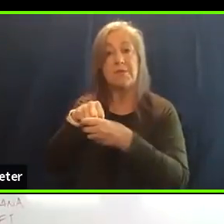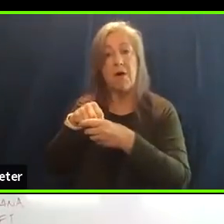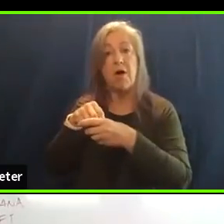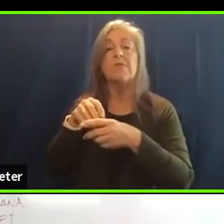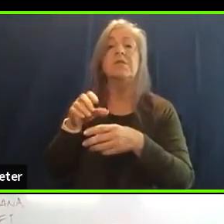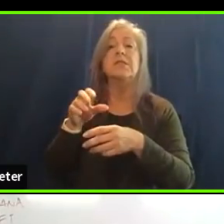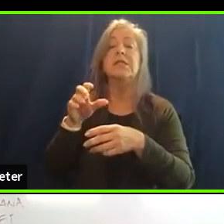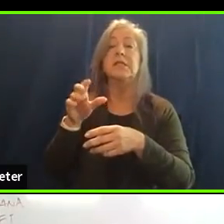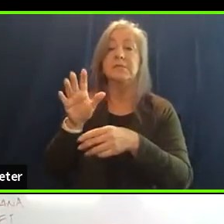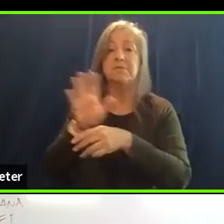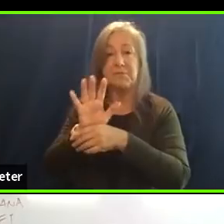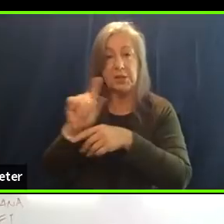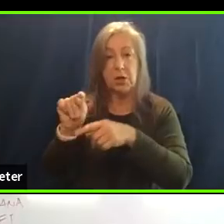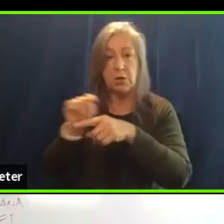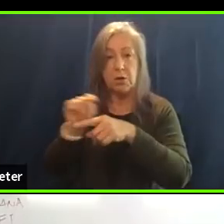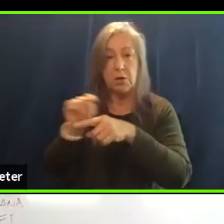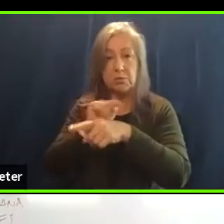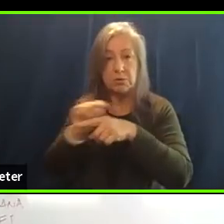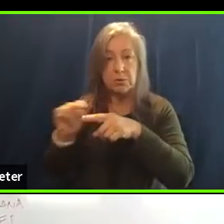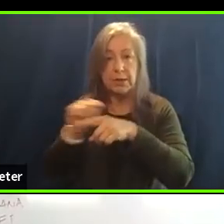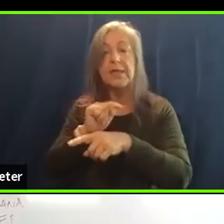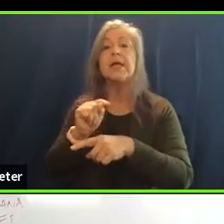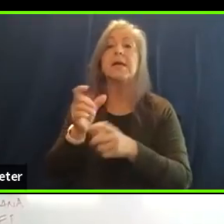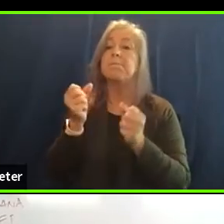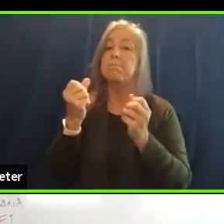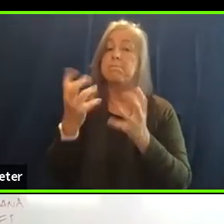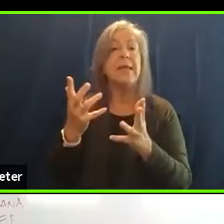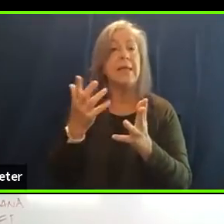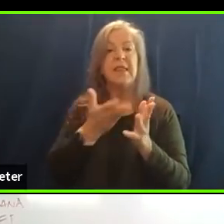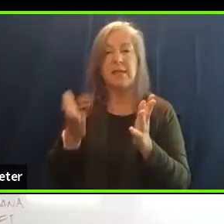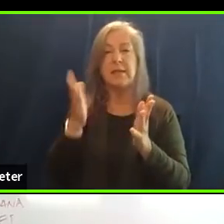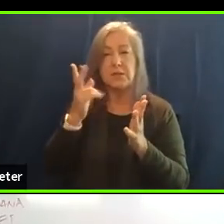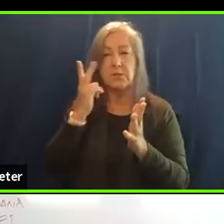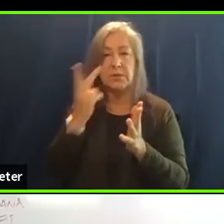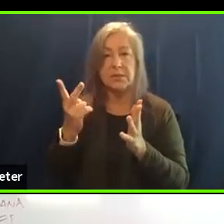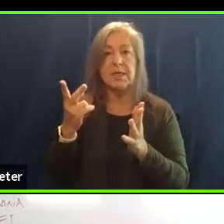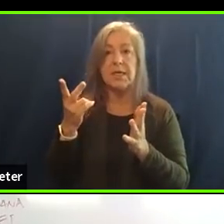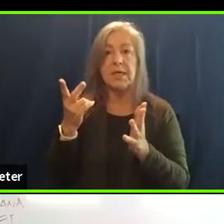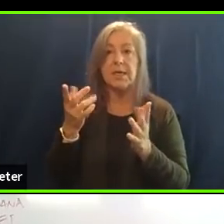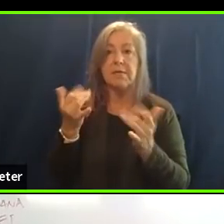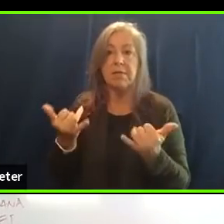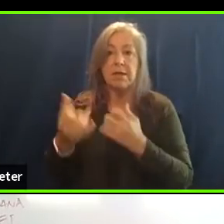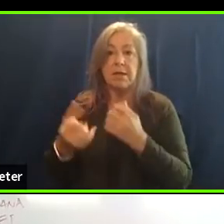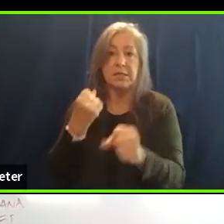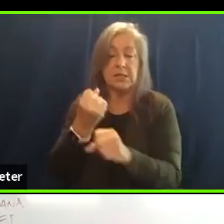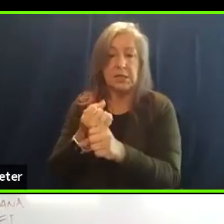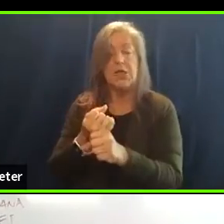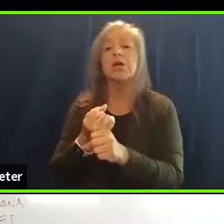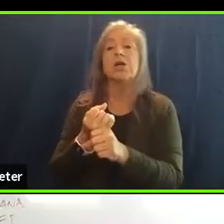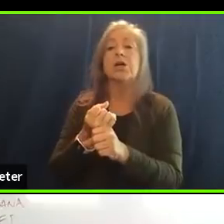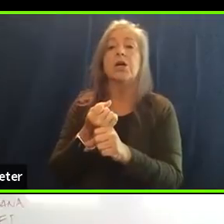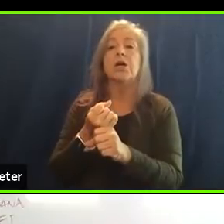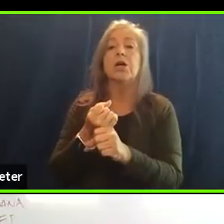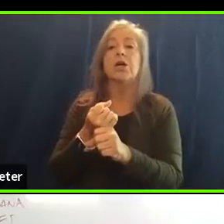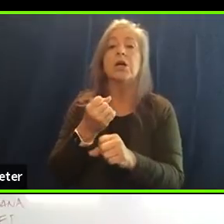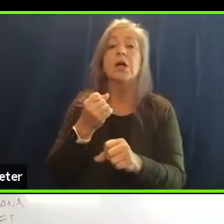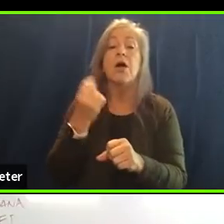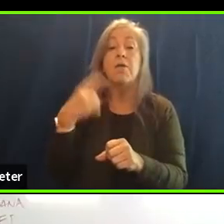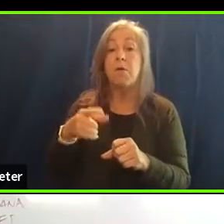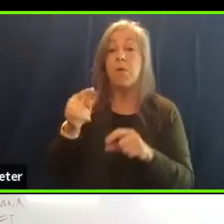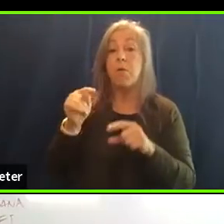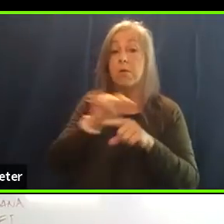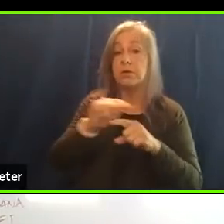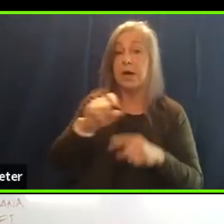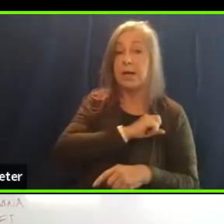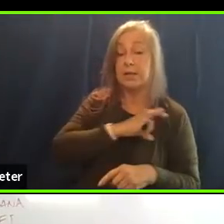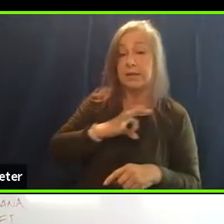other things that you'll see this fall for training, not only with other staff, but training with students when they come